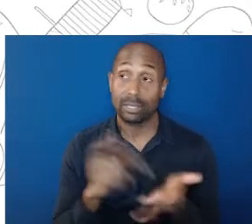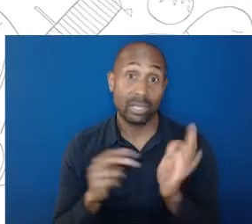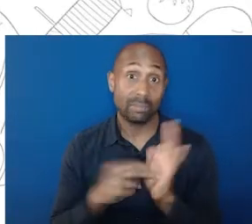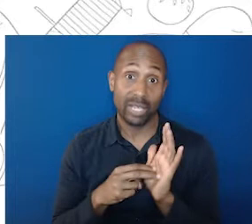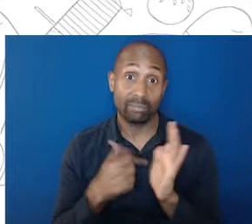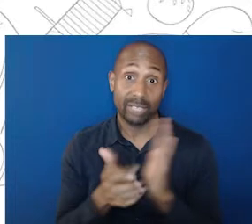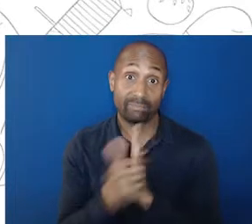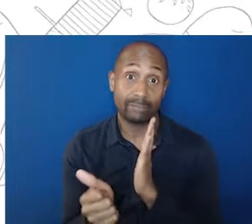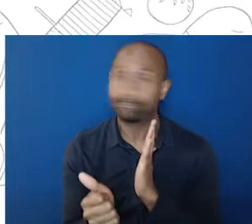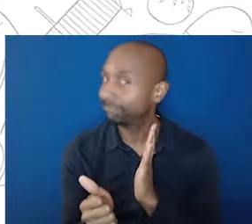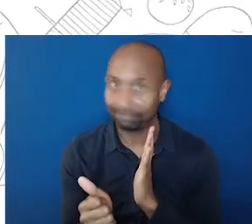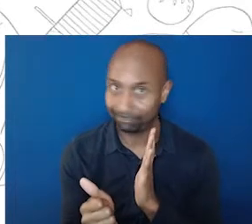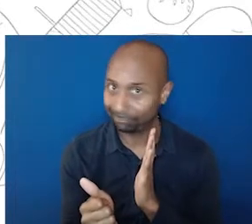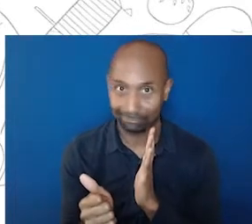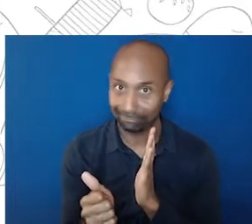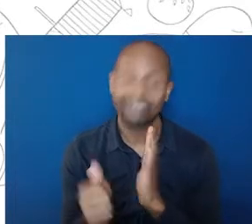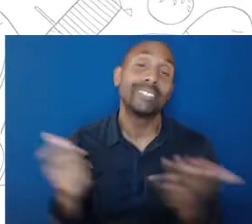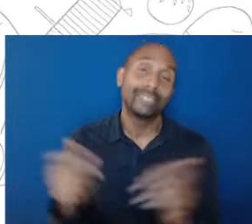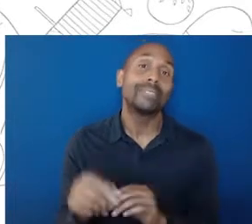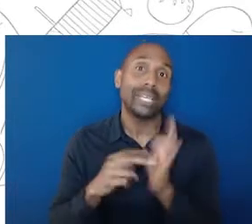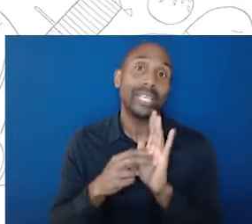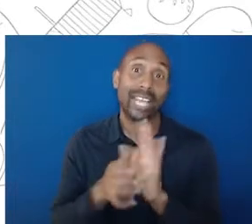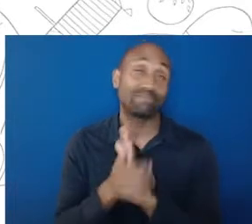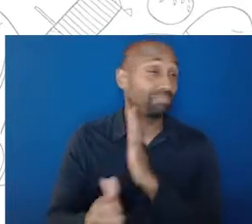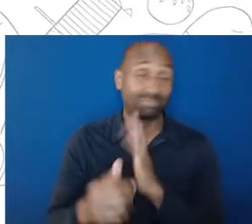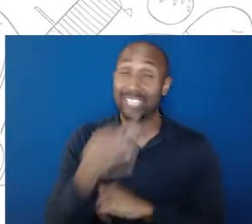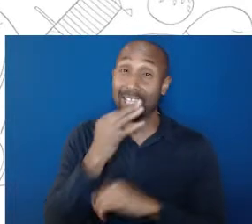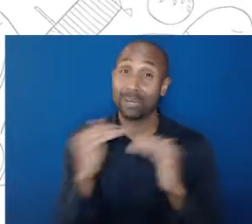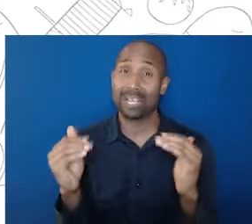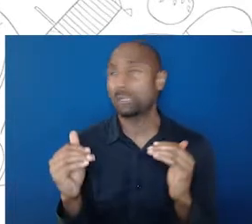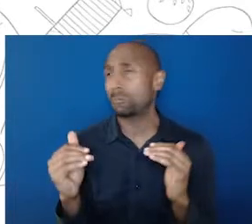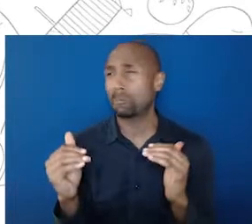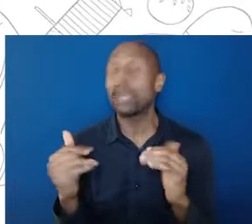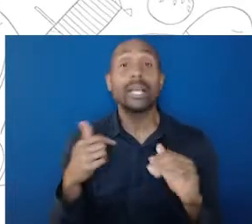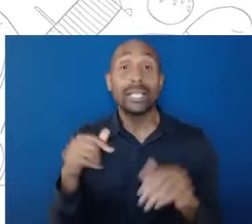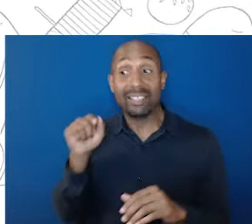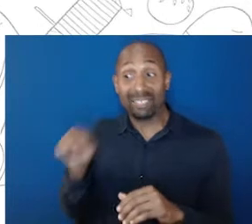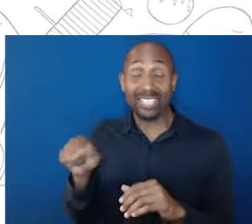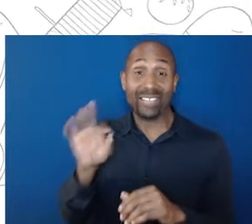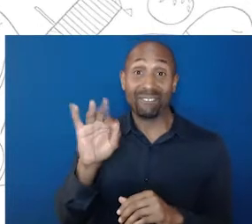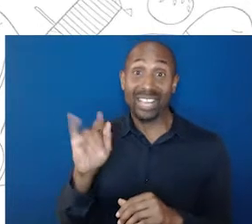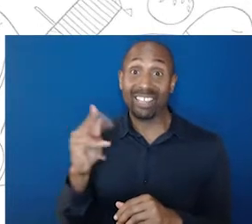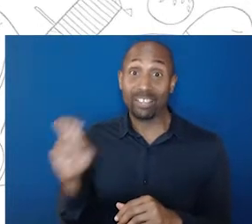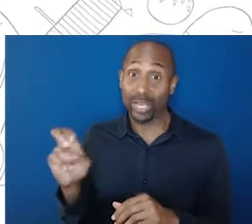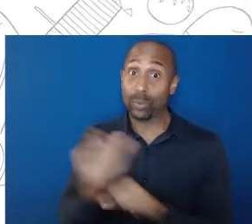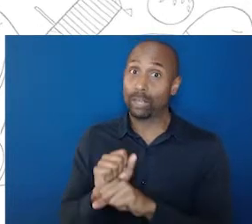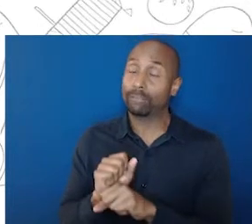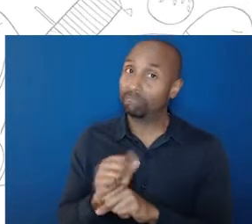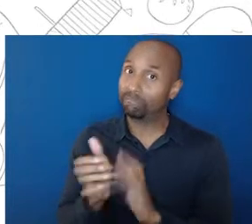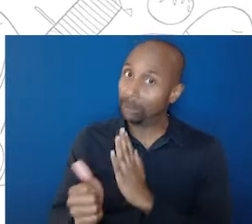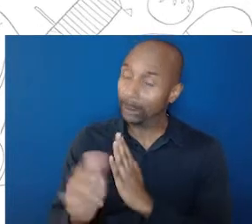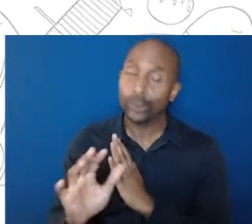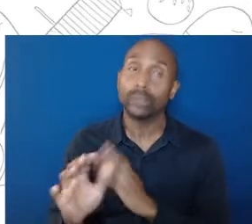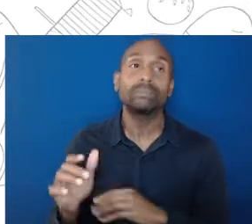way adept at doing this very well. I could get by with it,